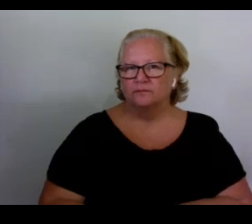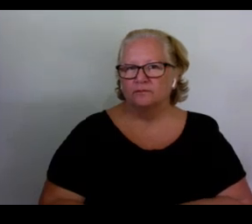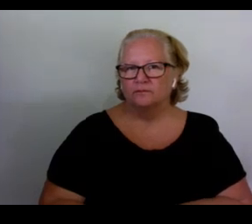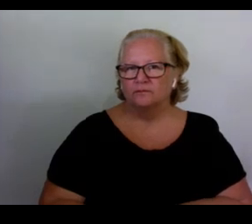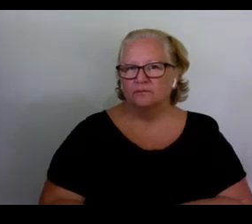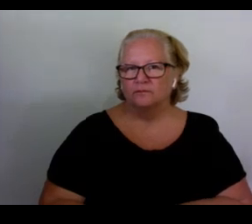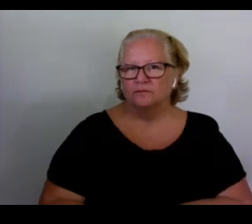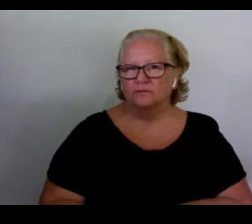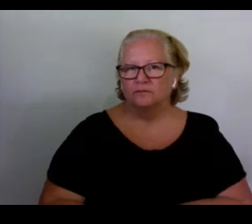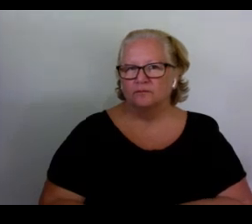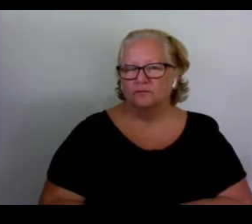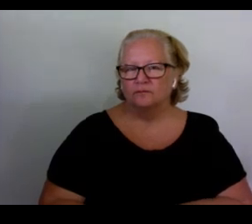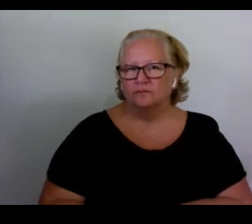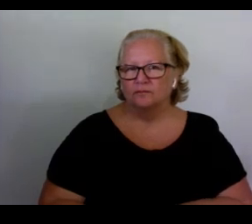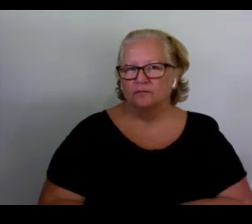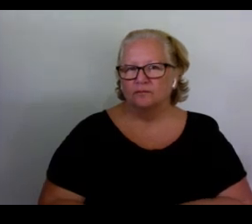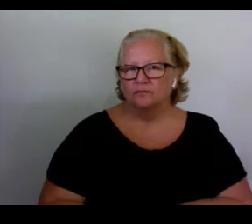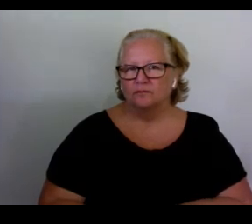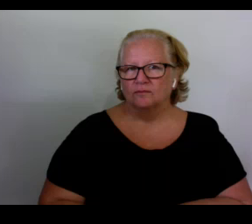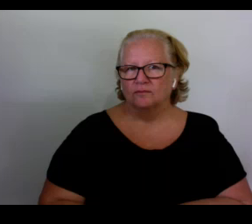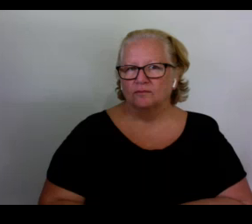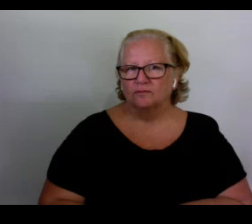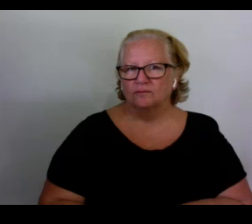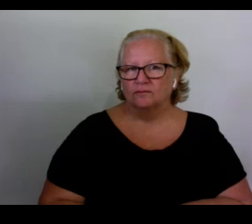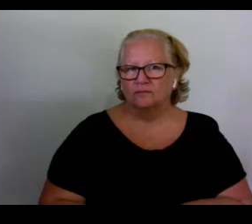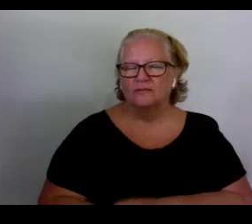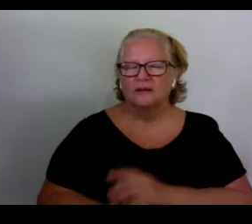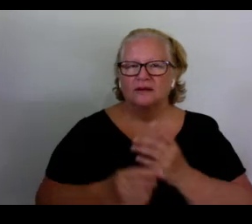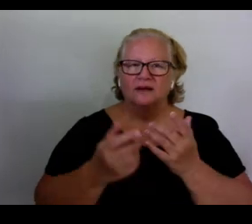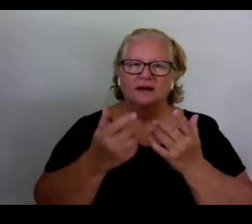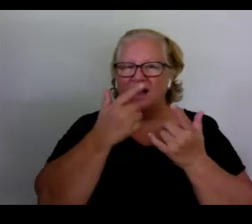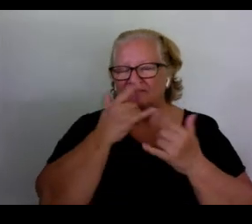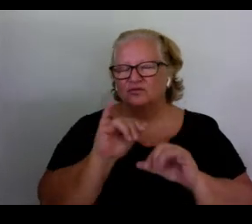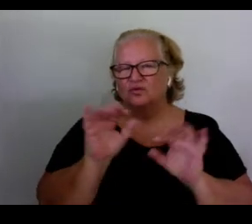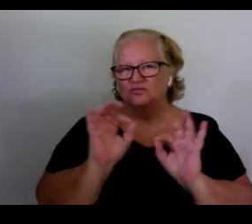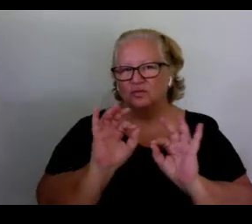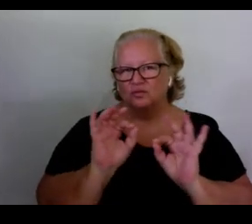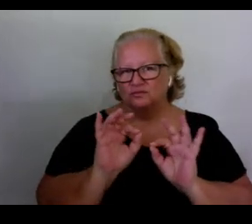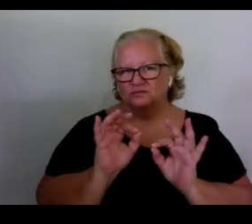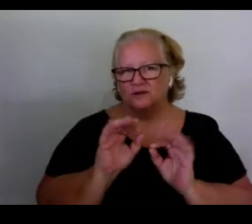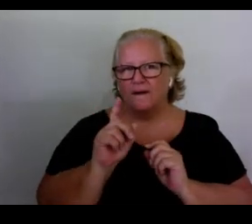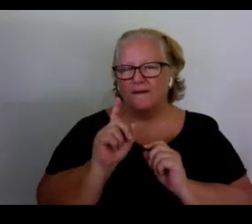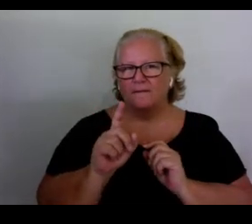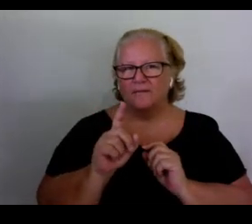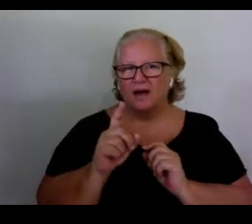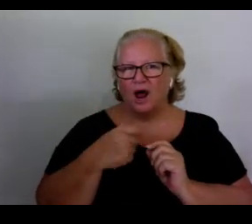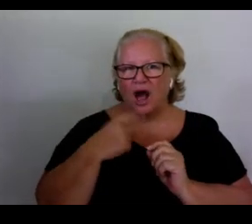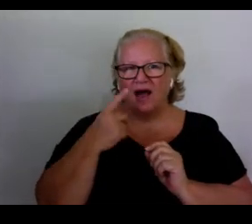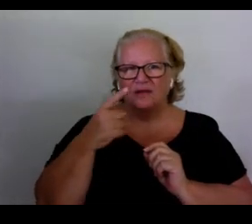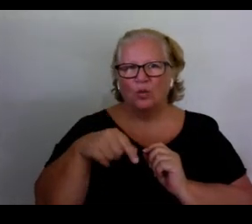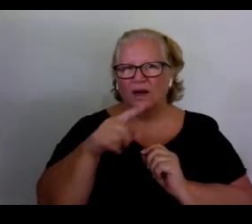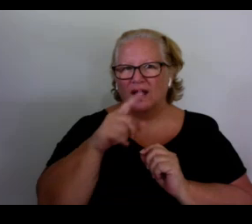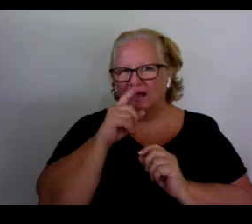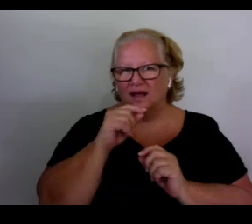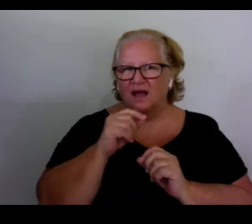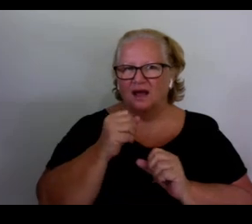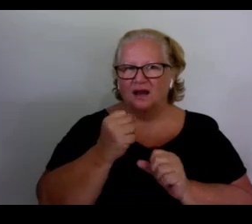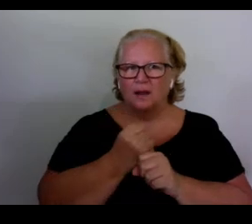being regulated? So and the answer is unfortunately not, but collectively I think we can mount the case that they should